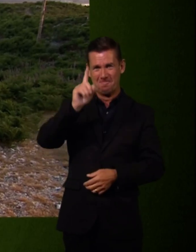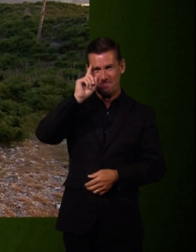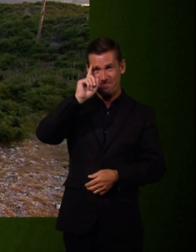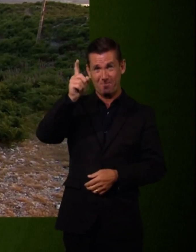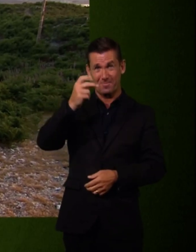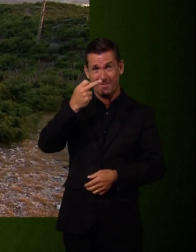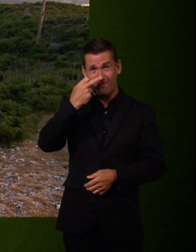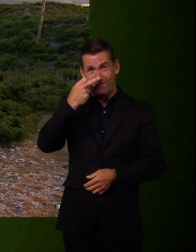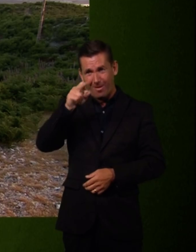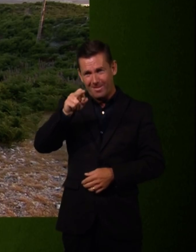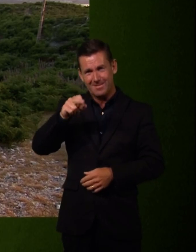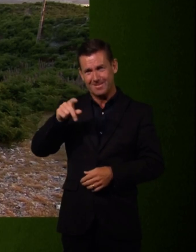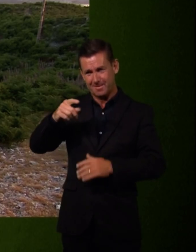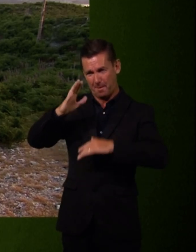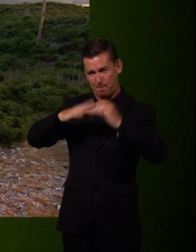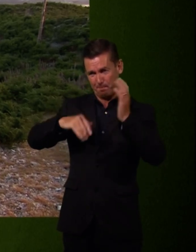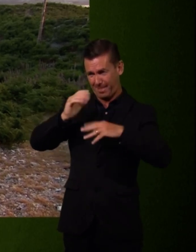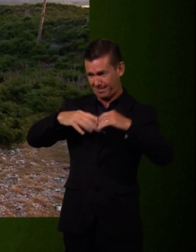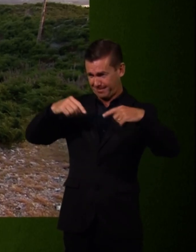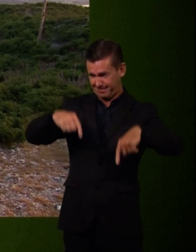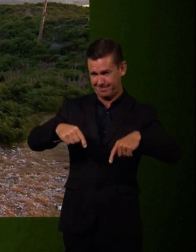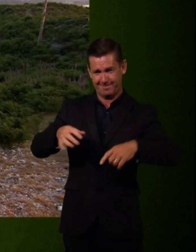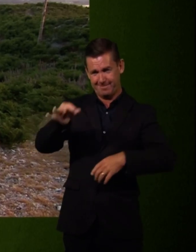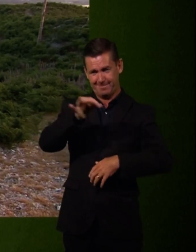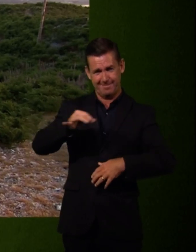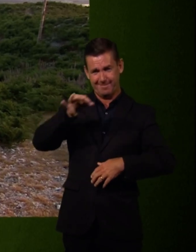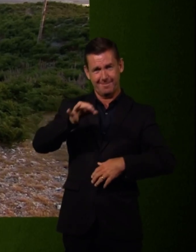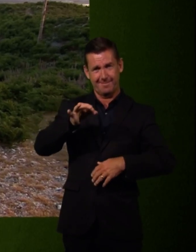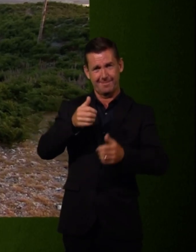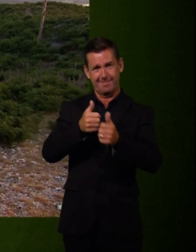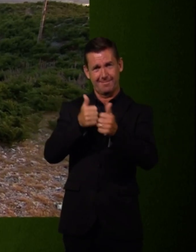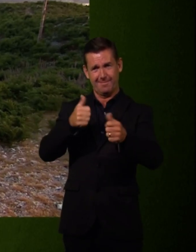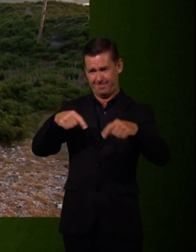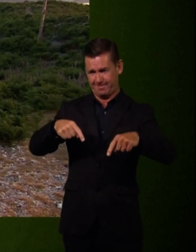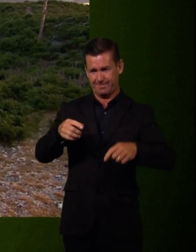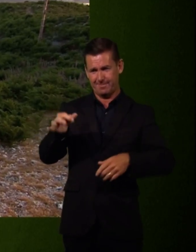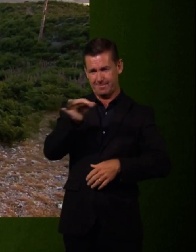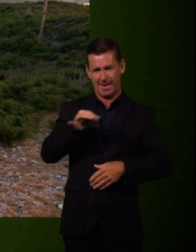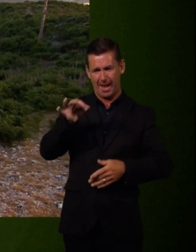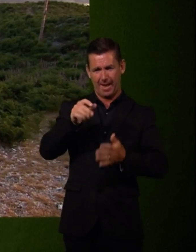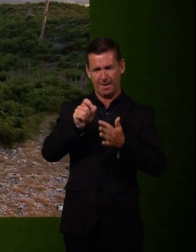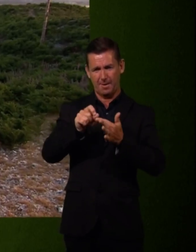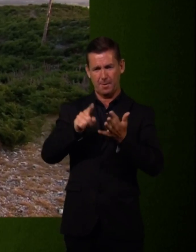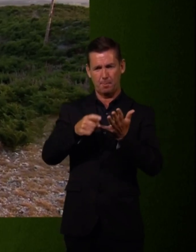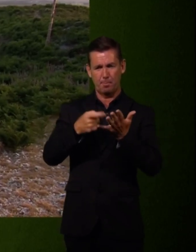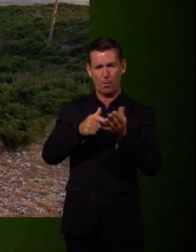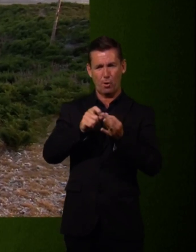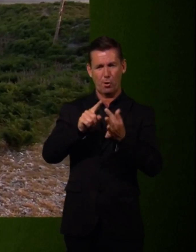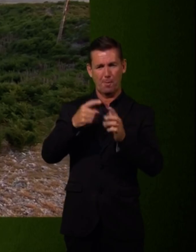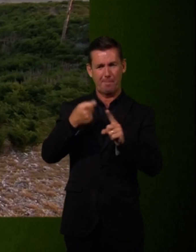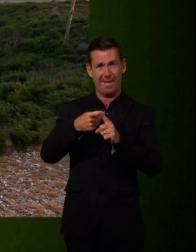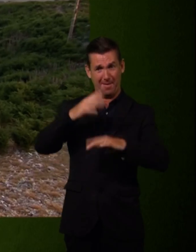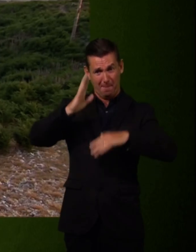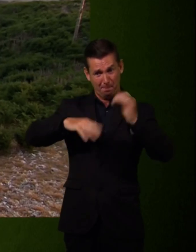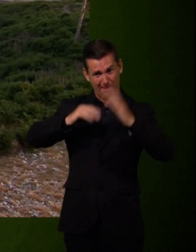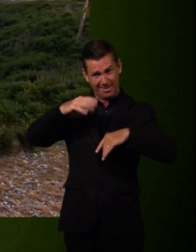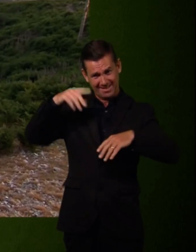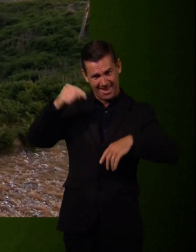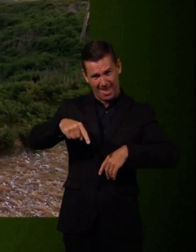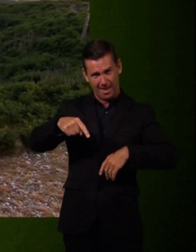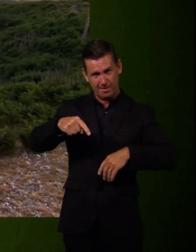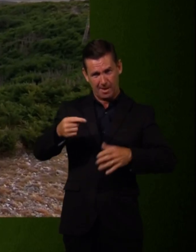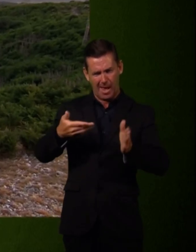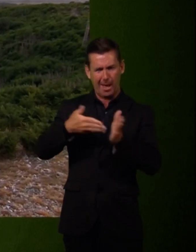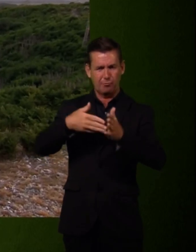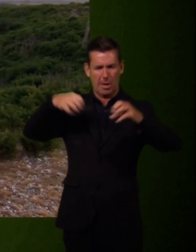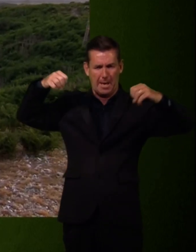that factory over here, a few miles south, on the Isle of Purbeck, away from any human habitation, and they lit it up to look